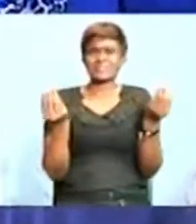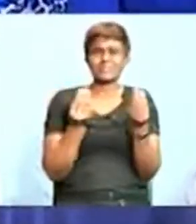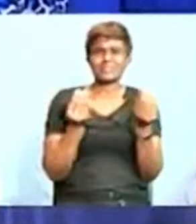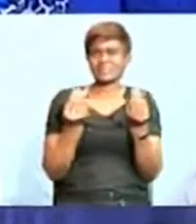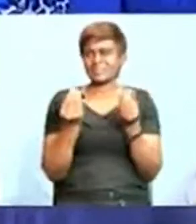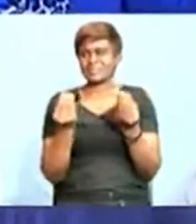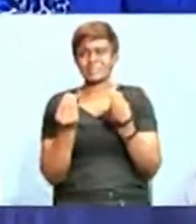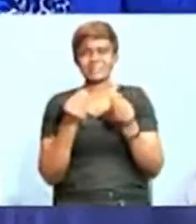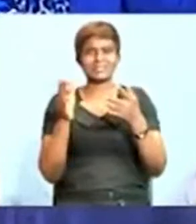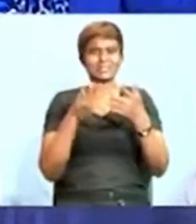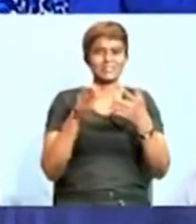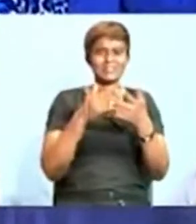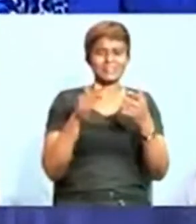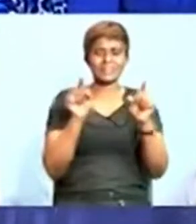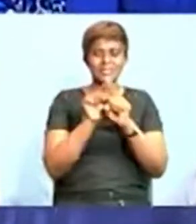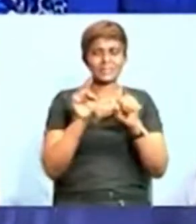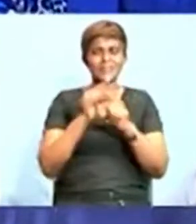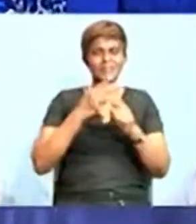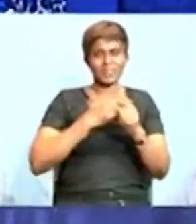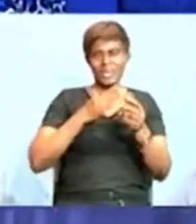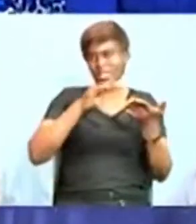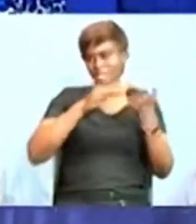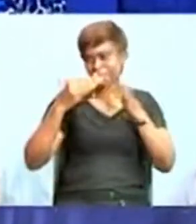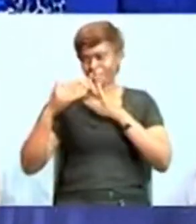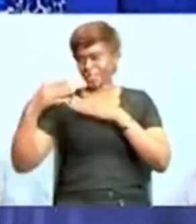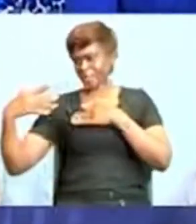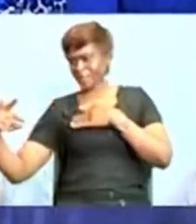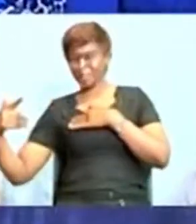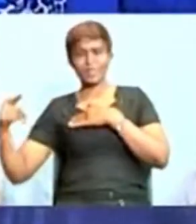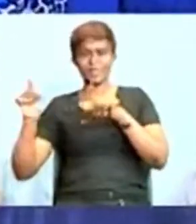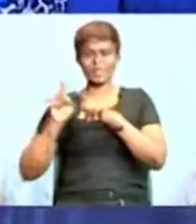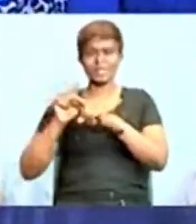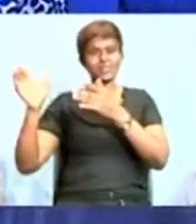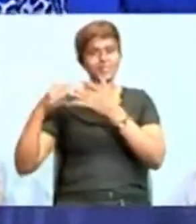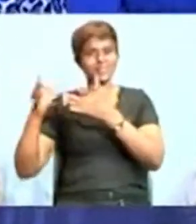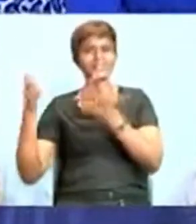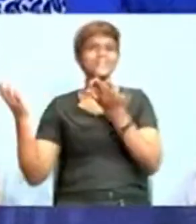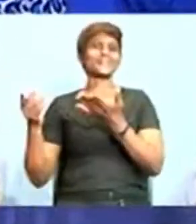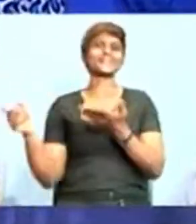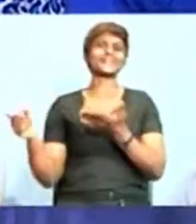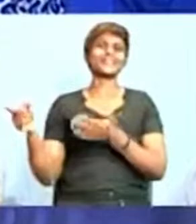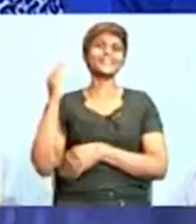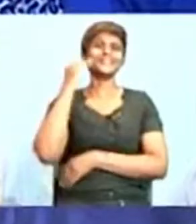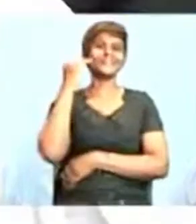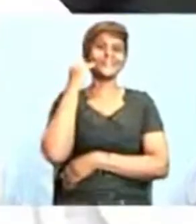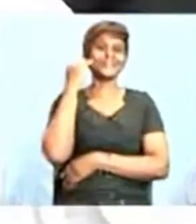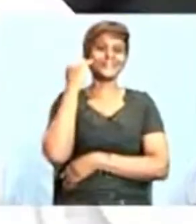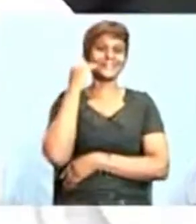And unfortunately, even my neighbor on my left was also not singing.